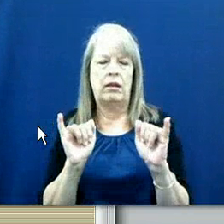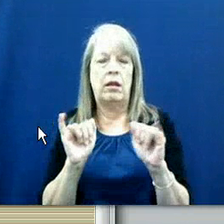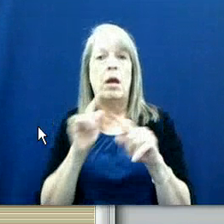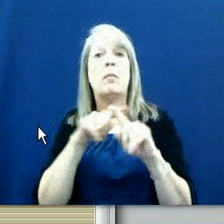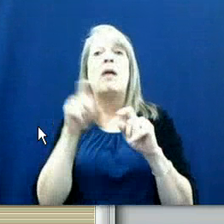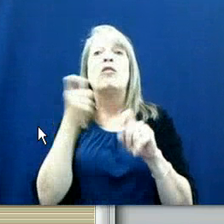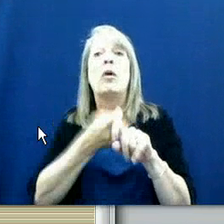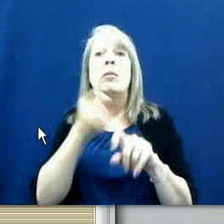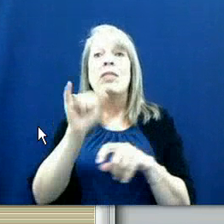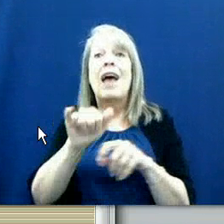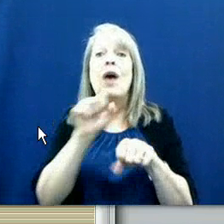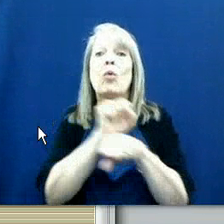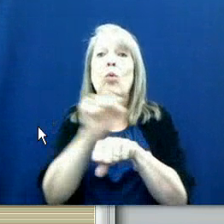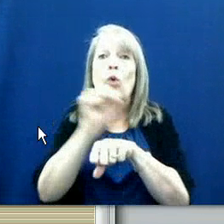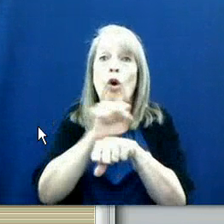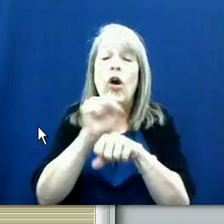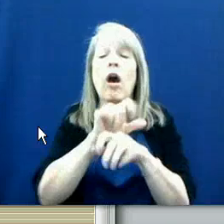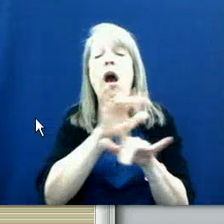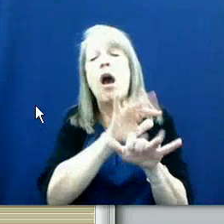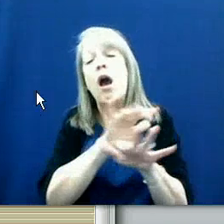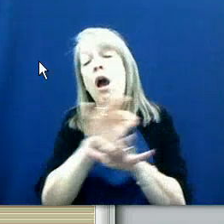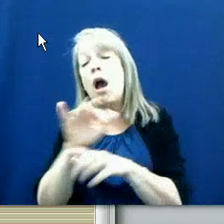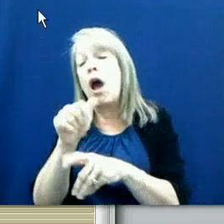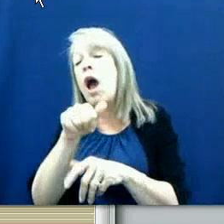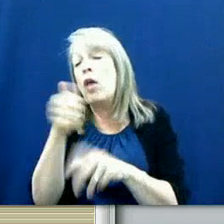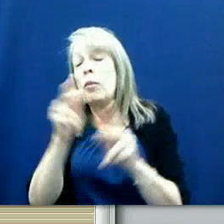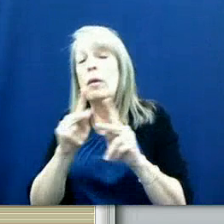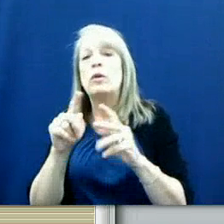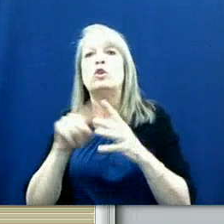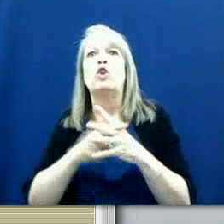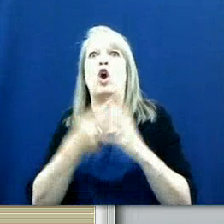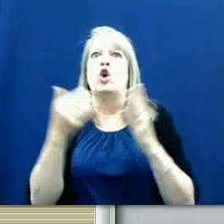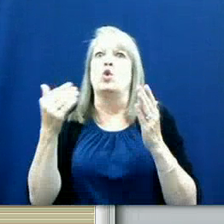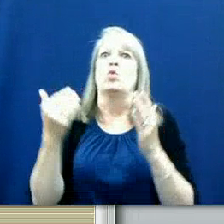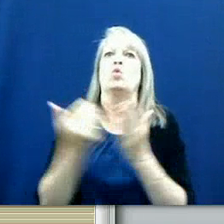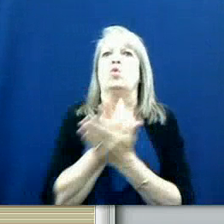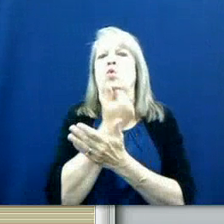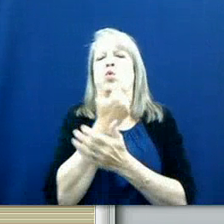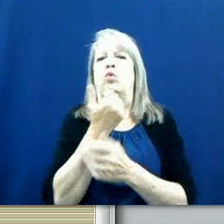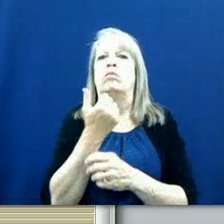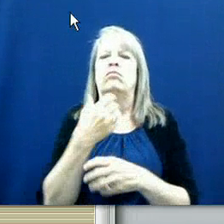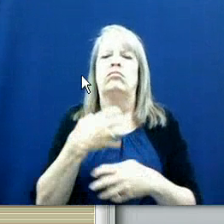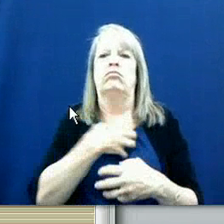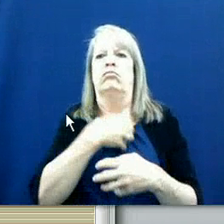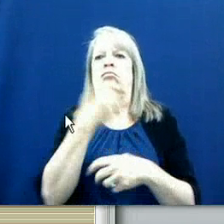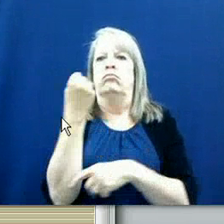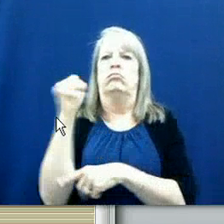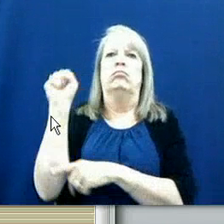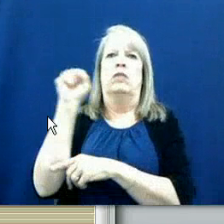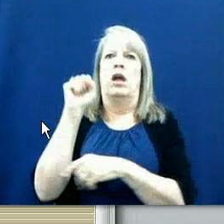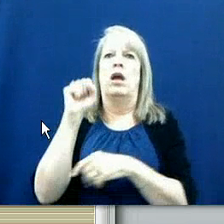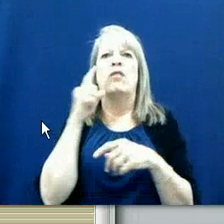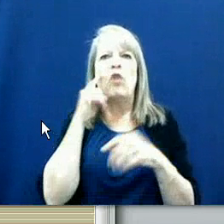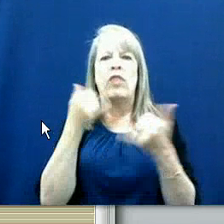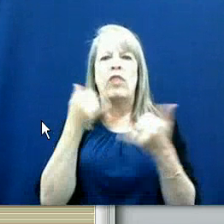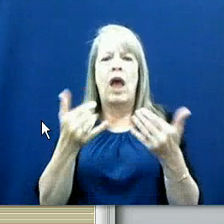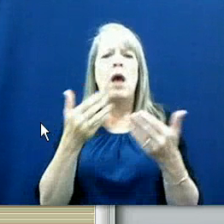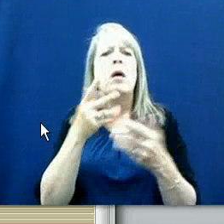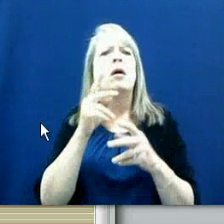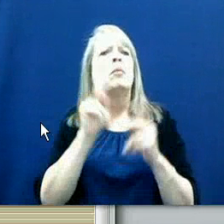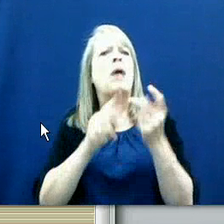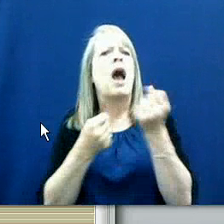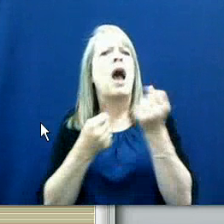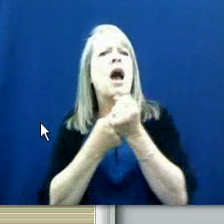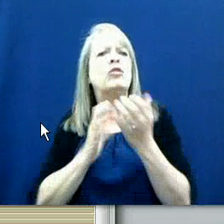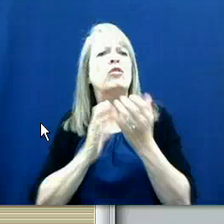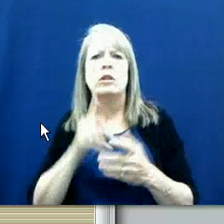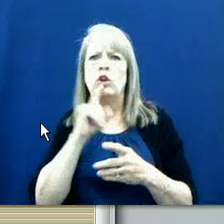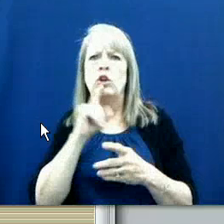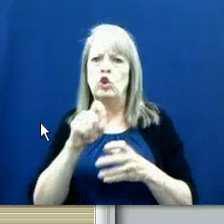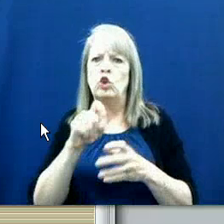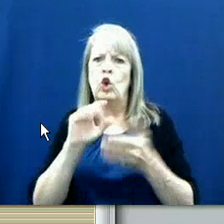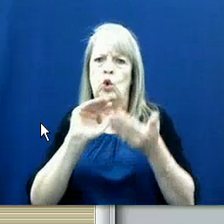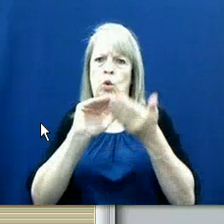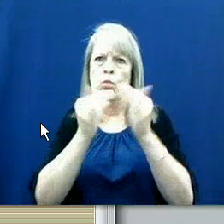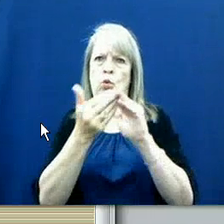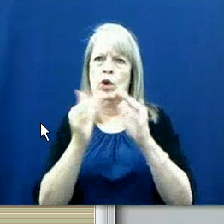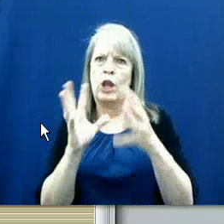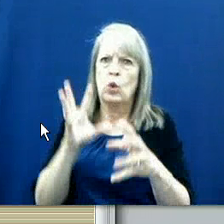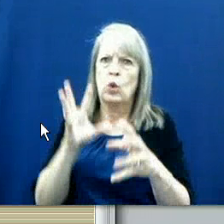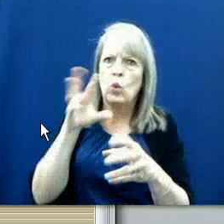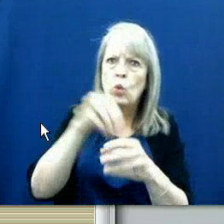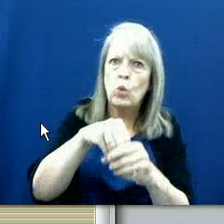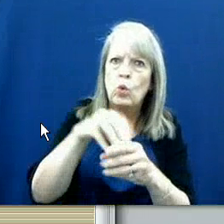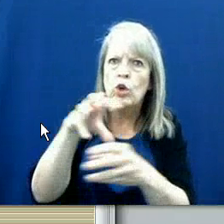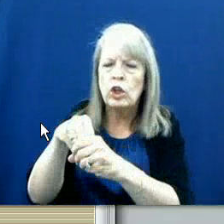others came a new disability rights movement. Advocates began to talk about things like community inclusion and